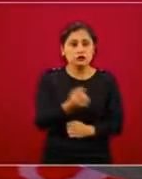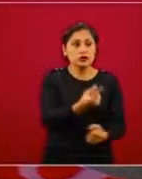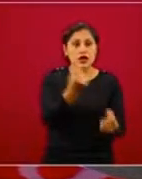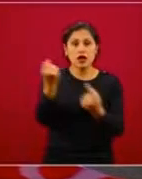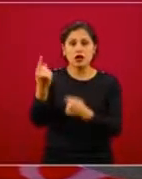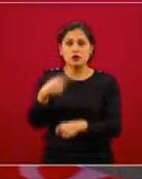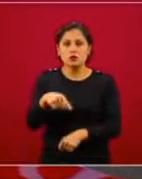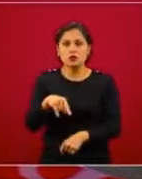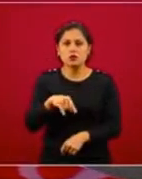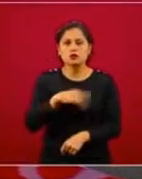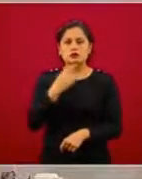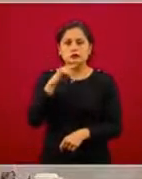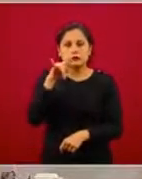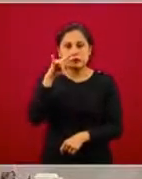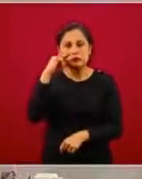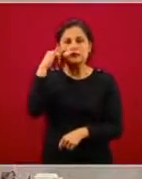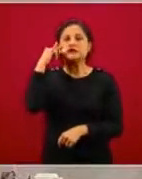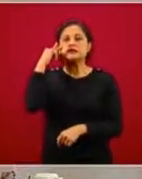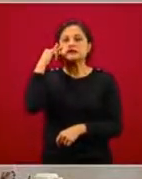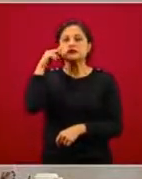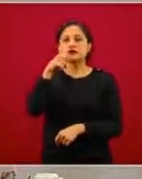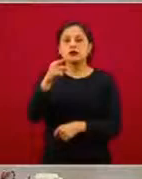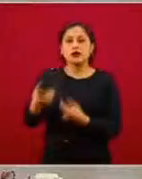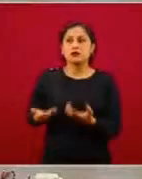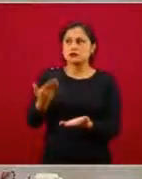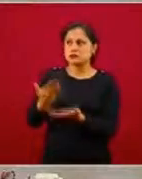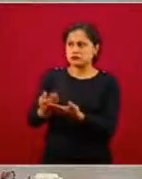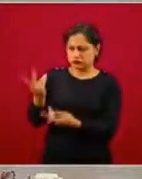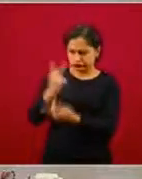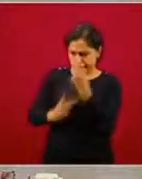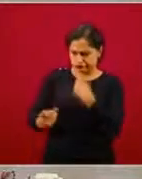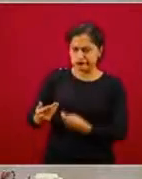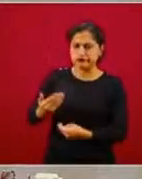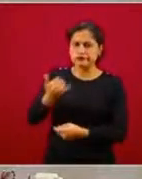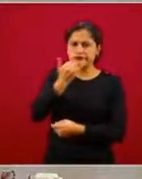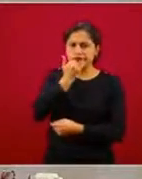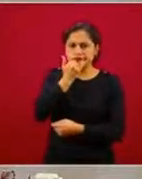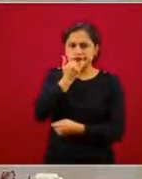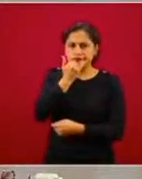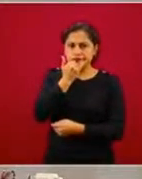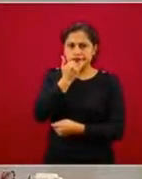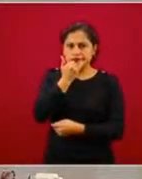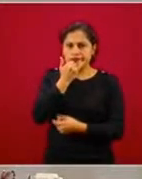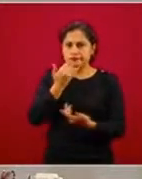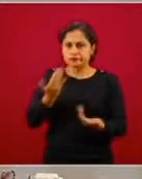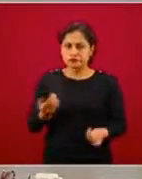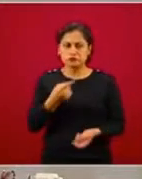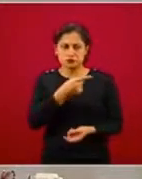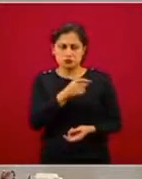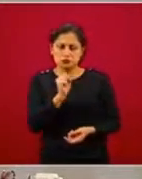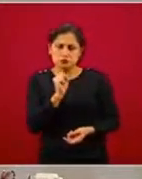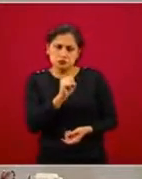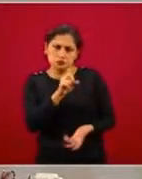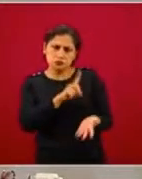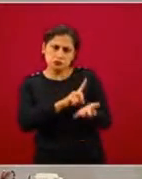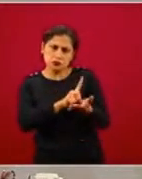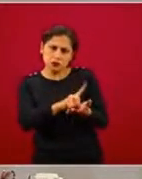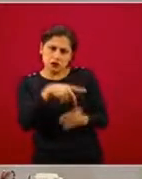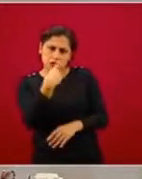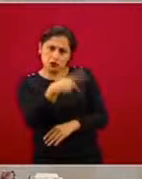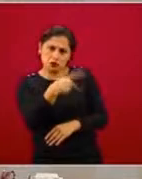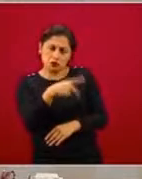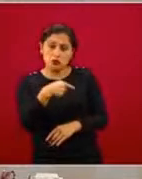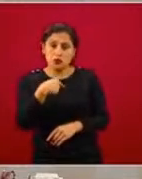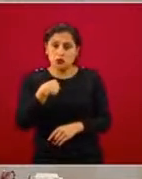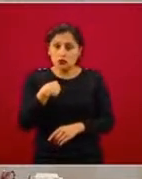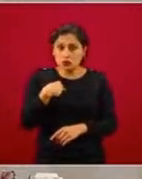feels una offended and they disculpa, ask for an ese alguien apology, tiene that derecho a que person se le has dé the una right disculpa to give an y yo no apology. voy a I'm